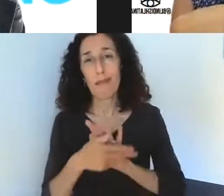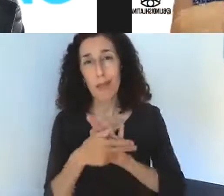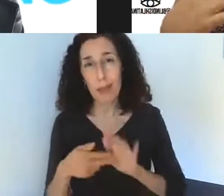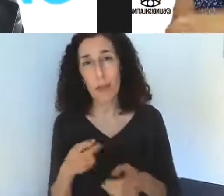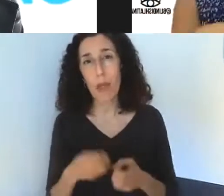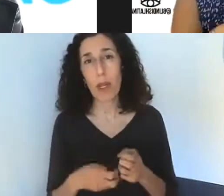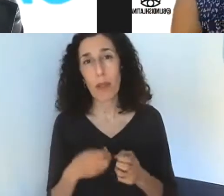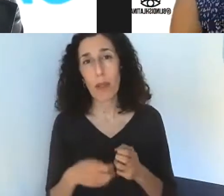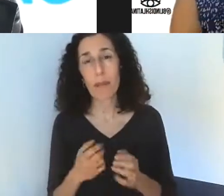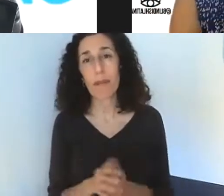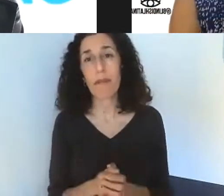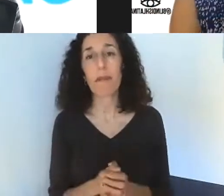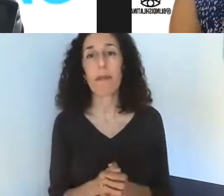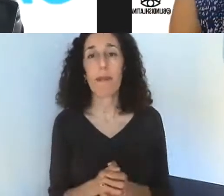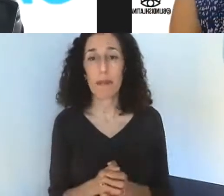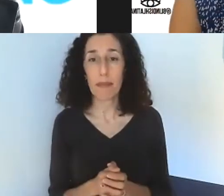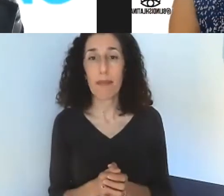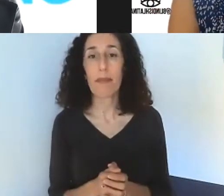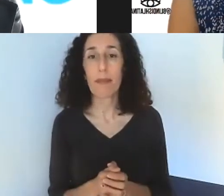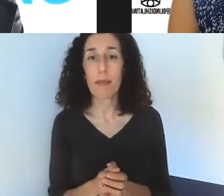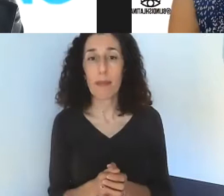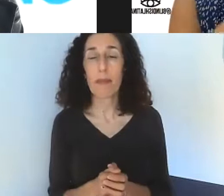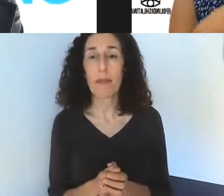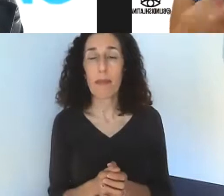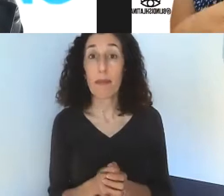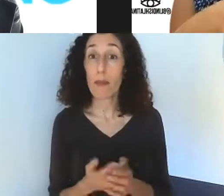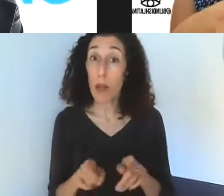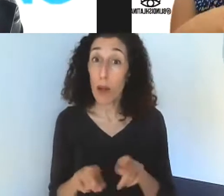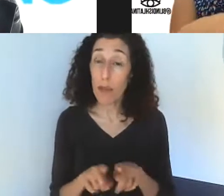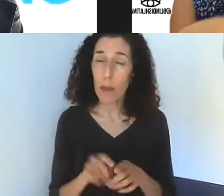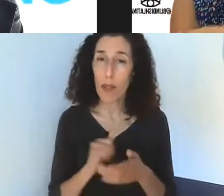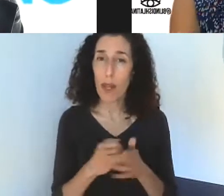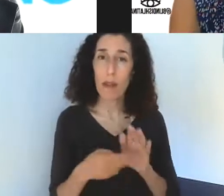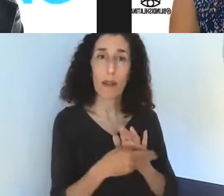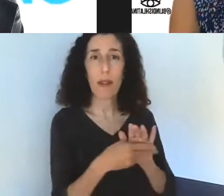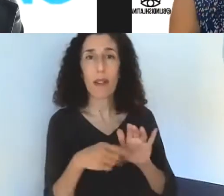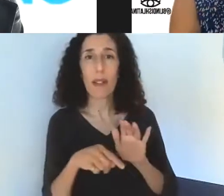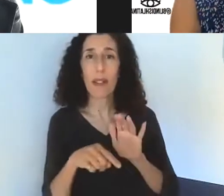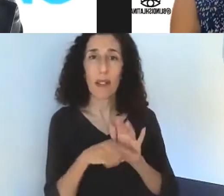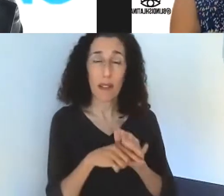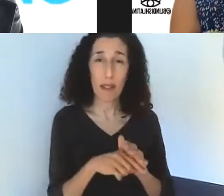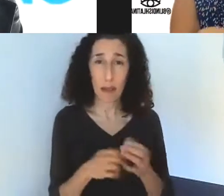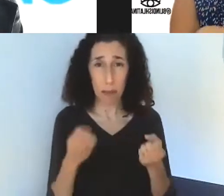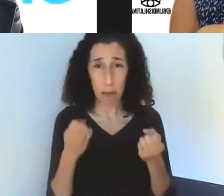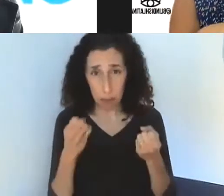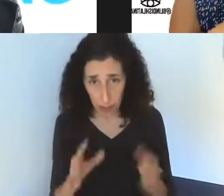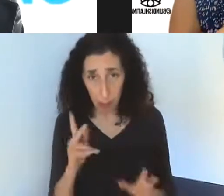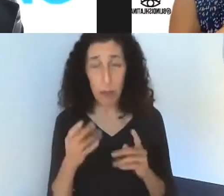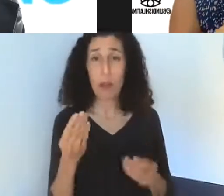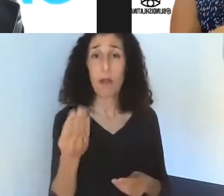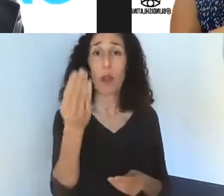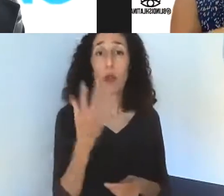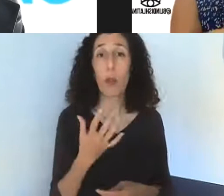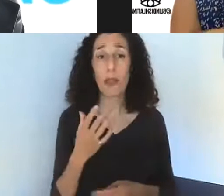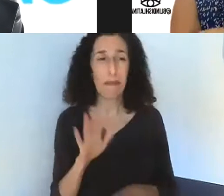I've had many people tell me that they're uncomfortable with saying the word disabled. Or, you know,